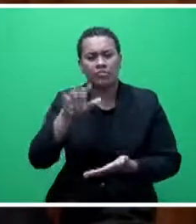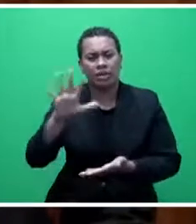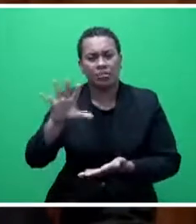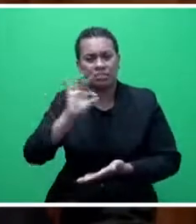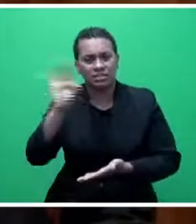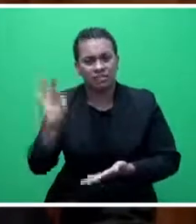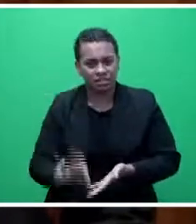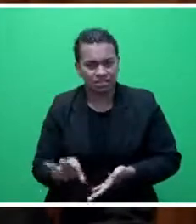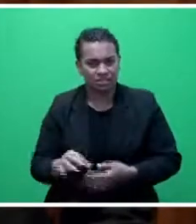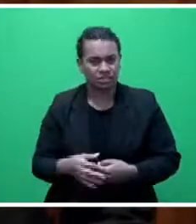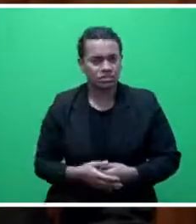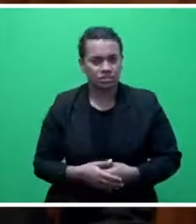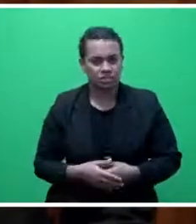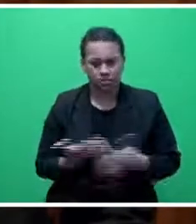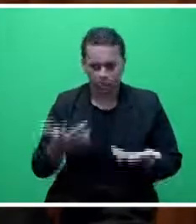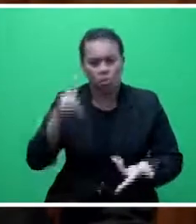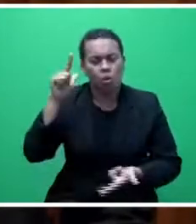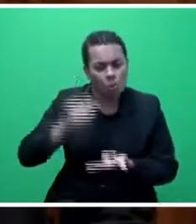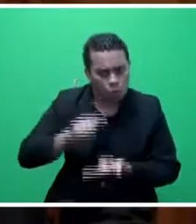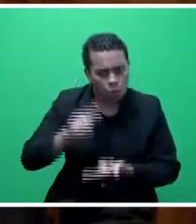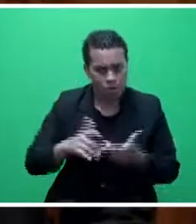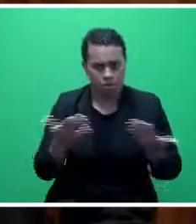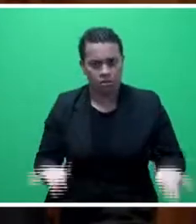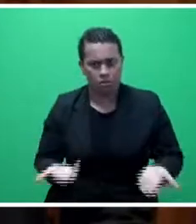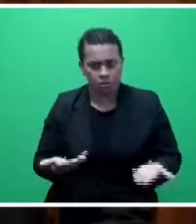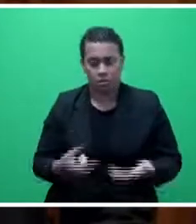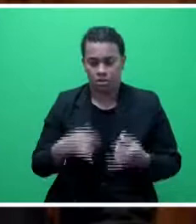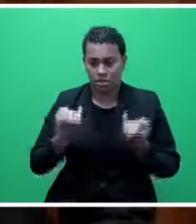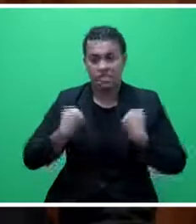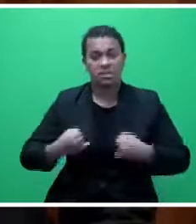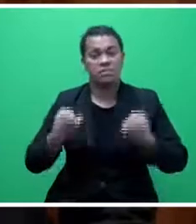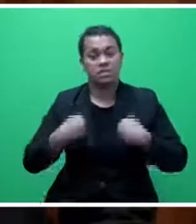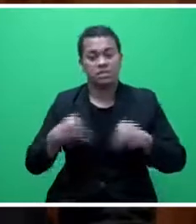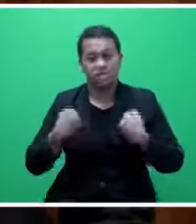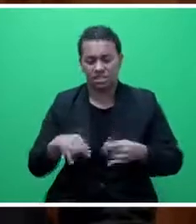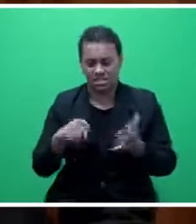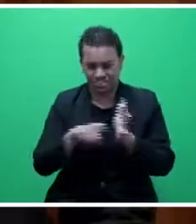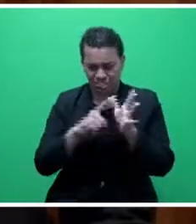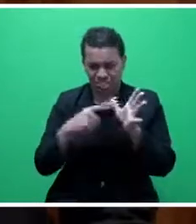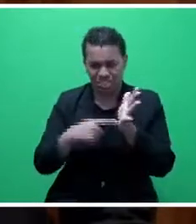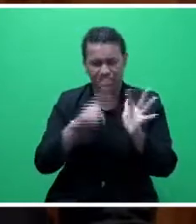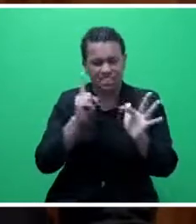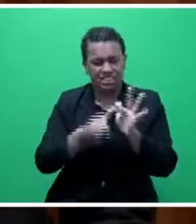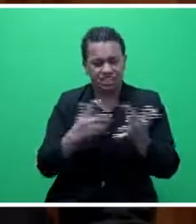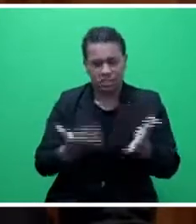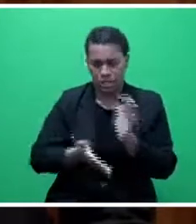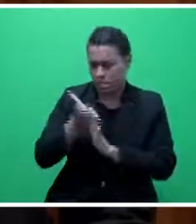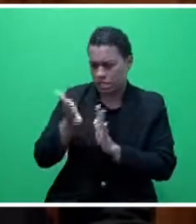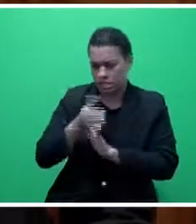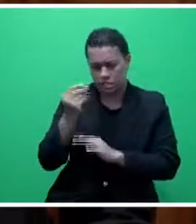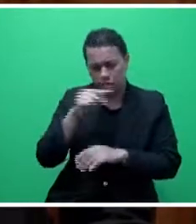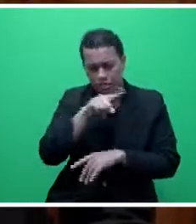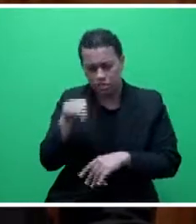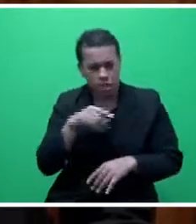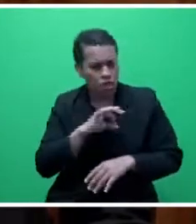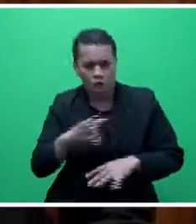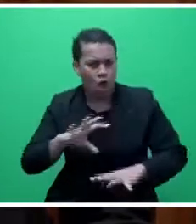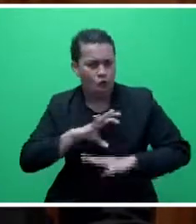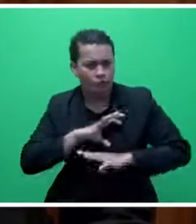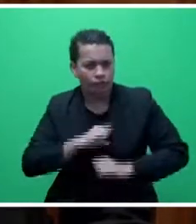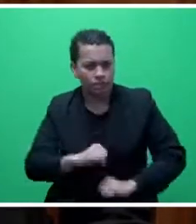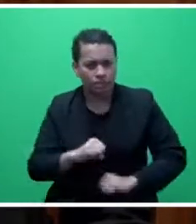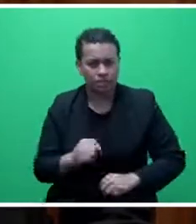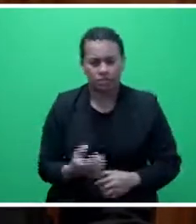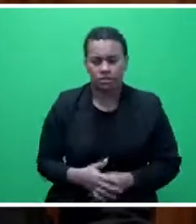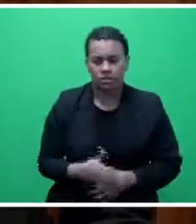It's much lower, but the interest rates are still high, and the confidence is still not there to lend. So really, it is the confidence in the